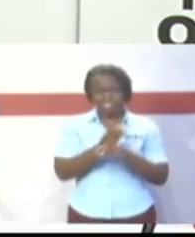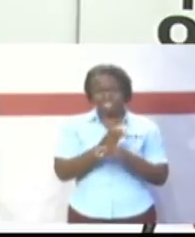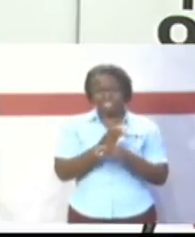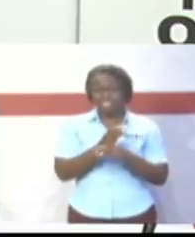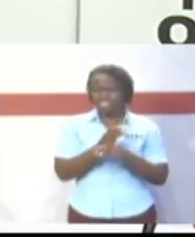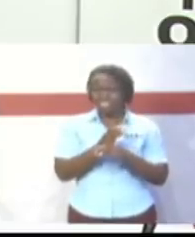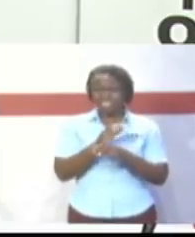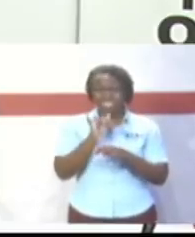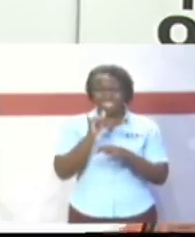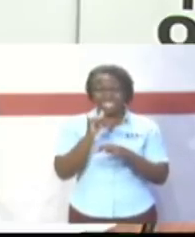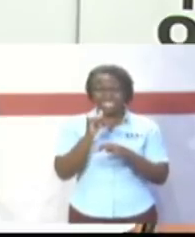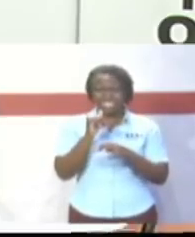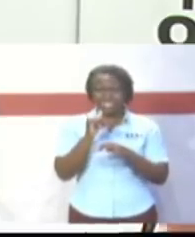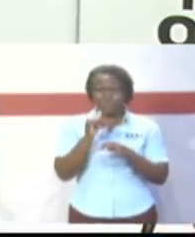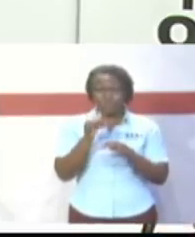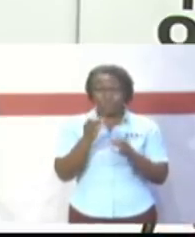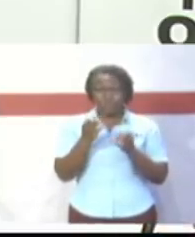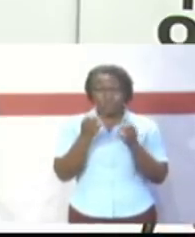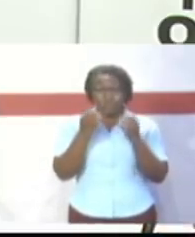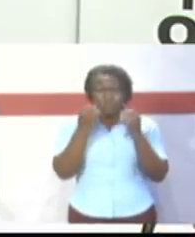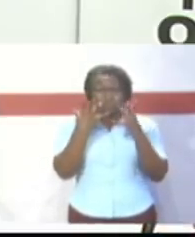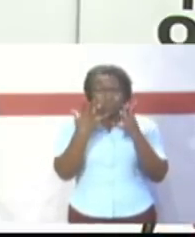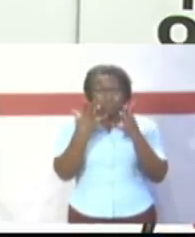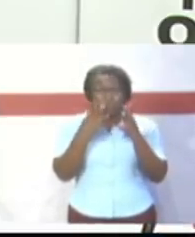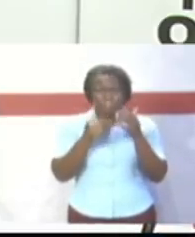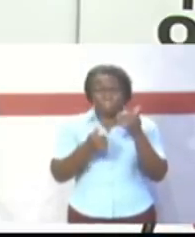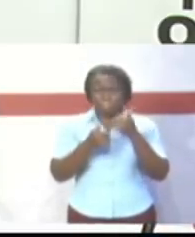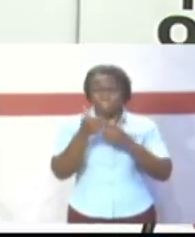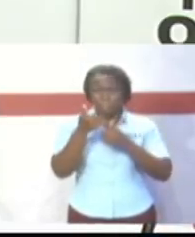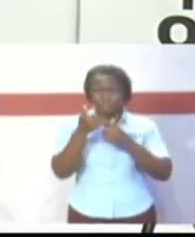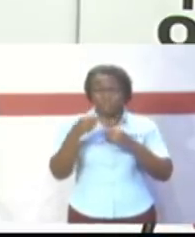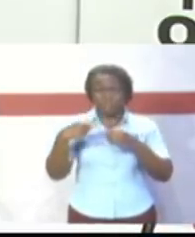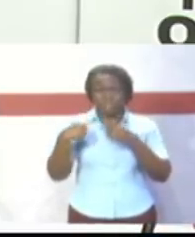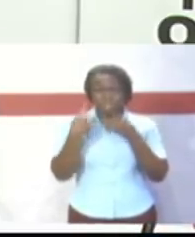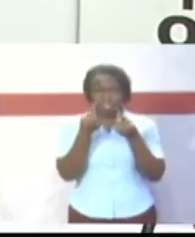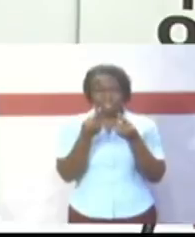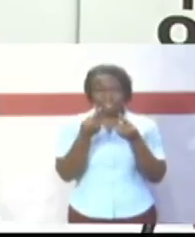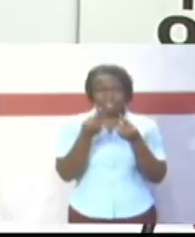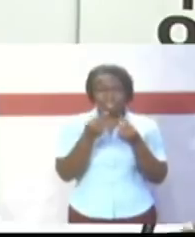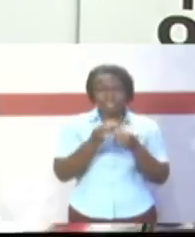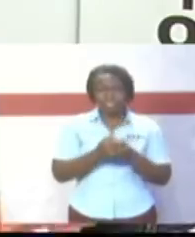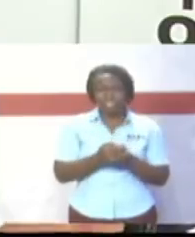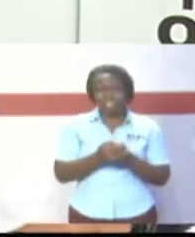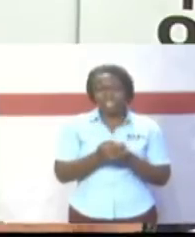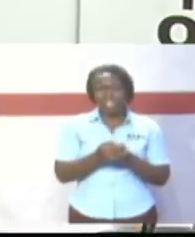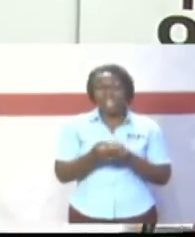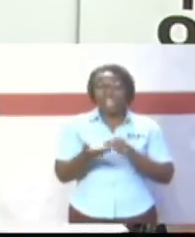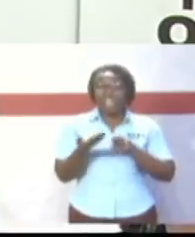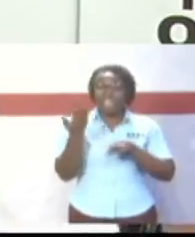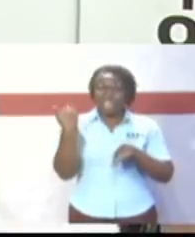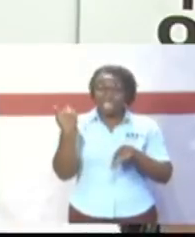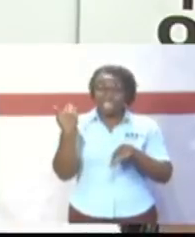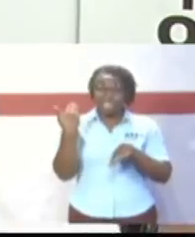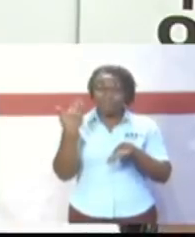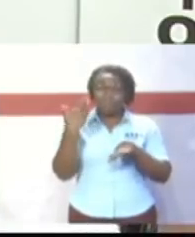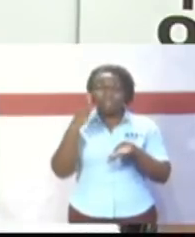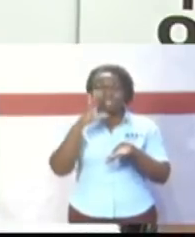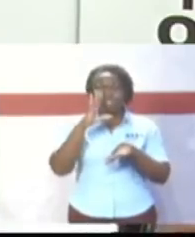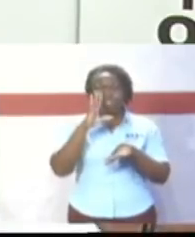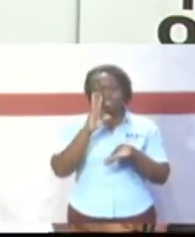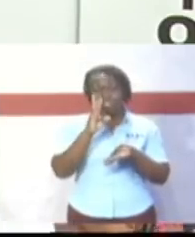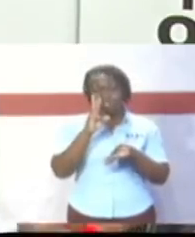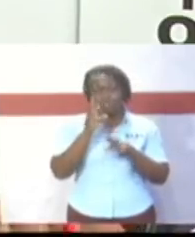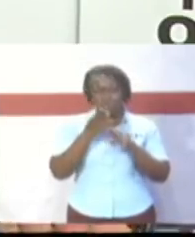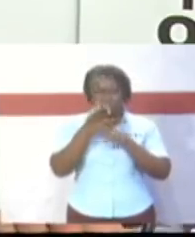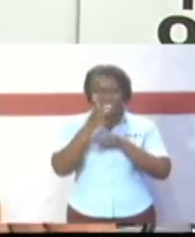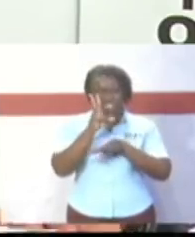highest recorded number. In our last wave, the highest overall recorded number was 627. I'd like to